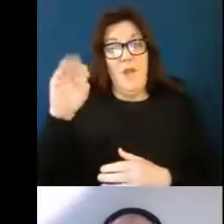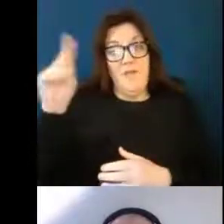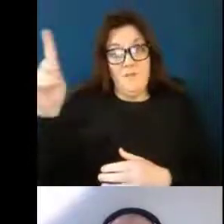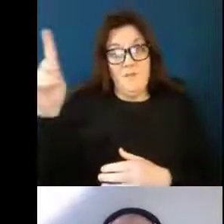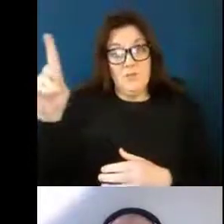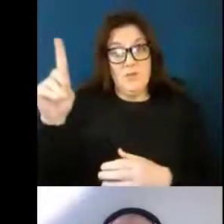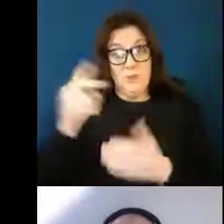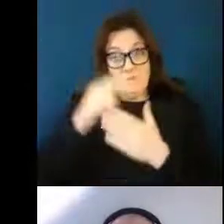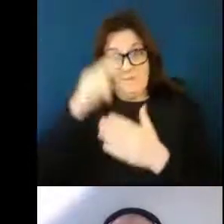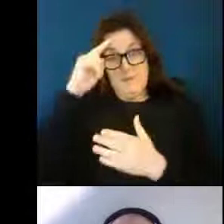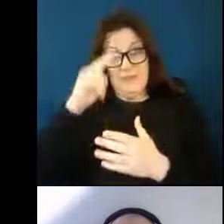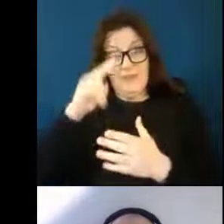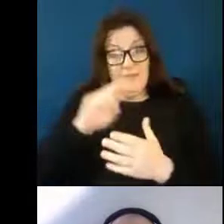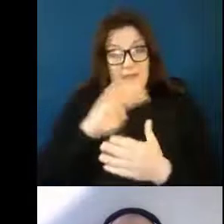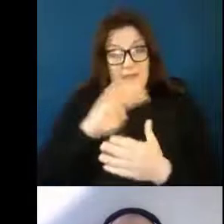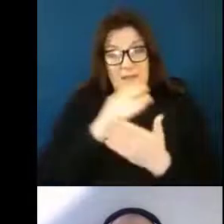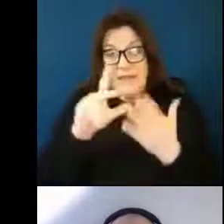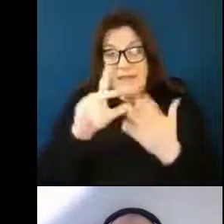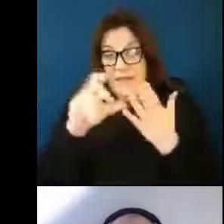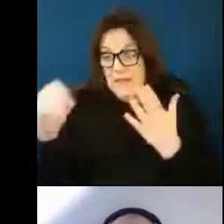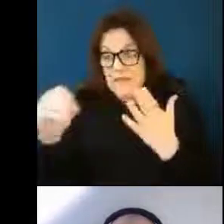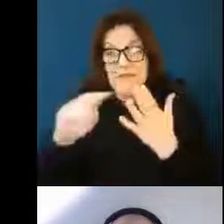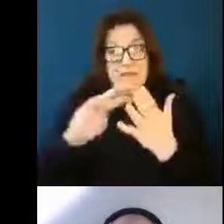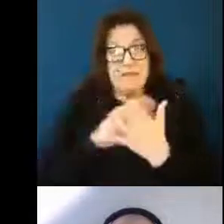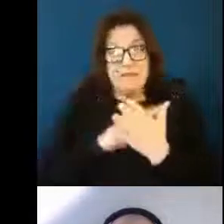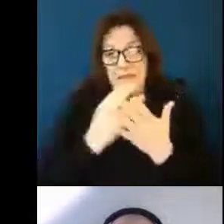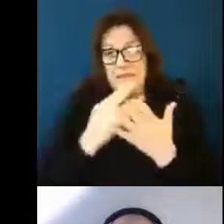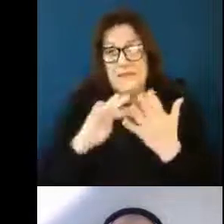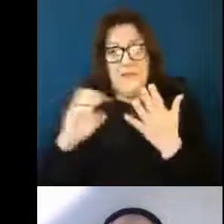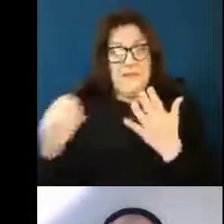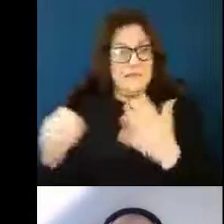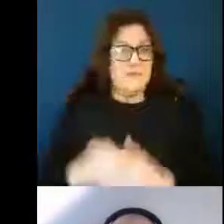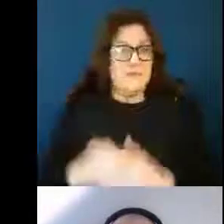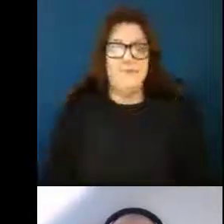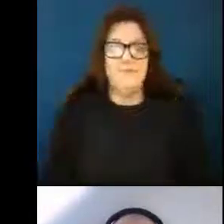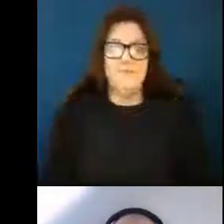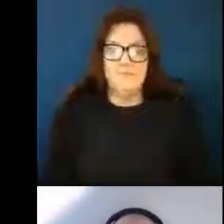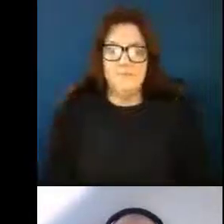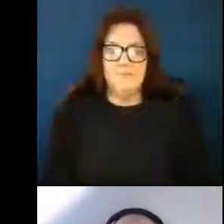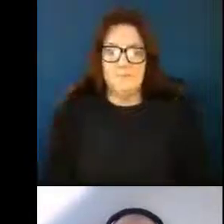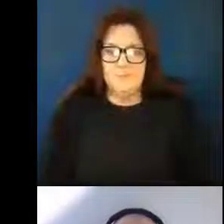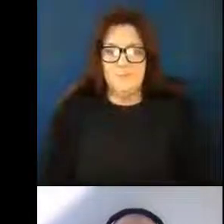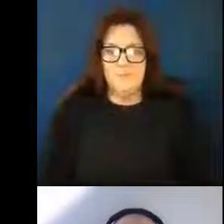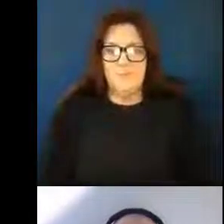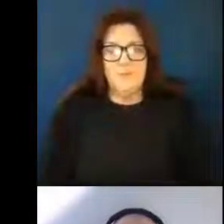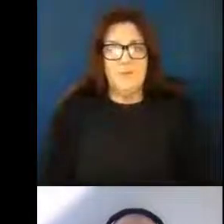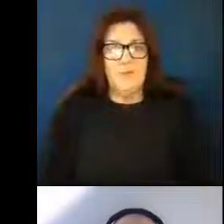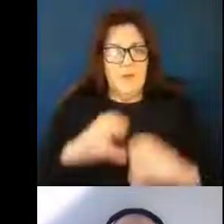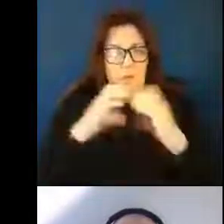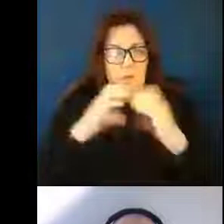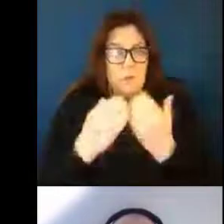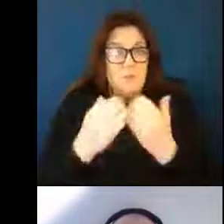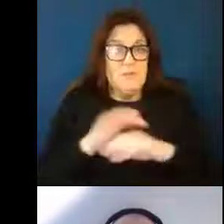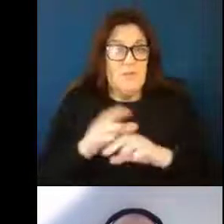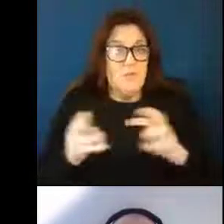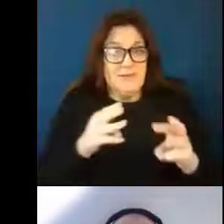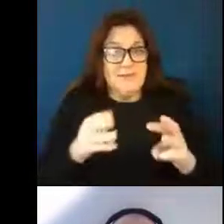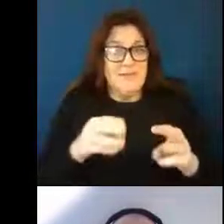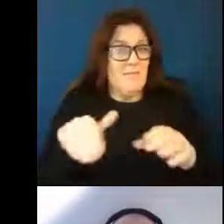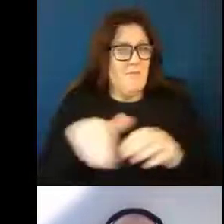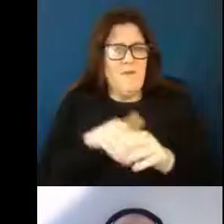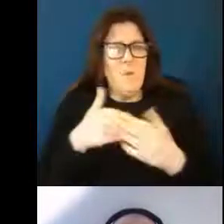the 1980s and early 1990s. So this community practice obviously